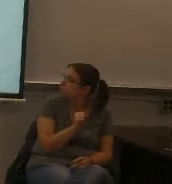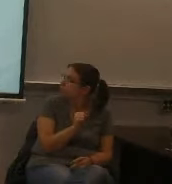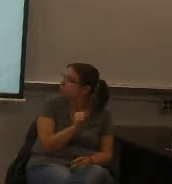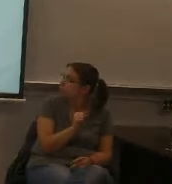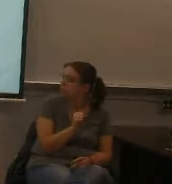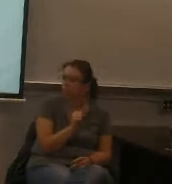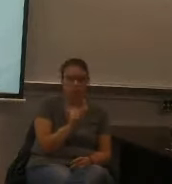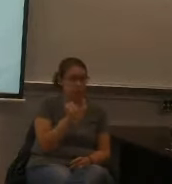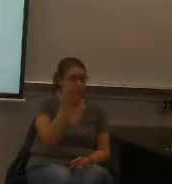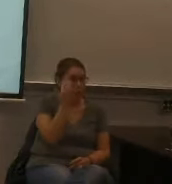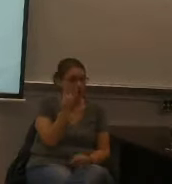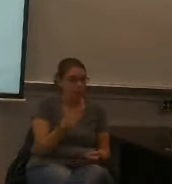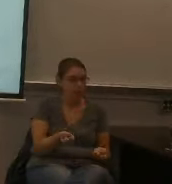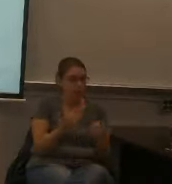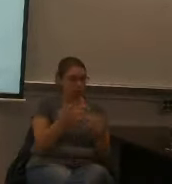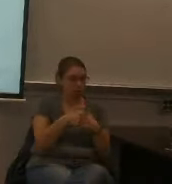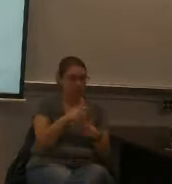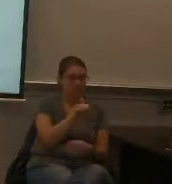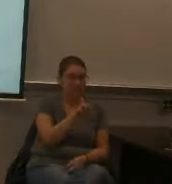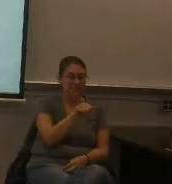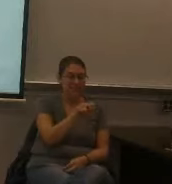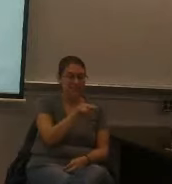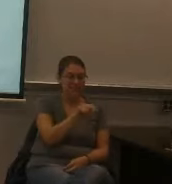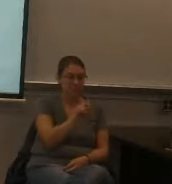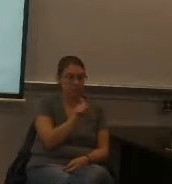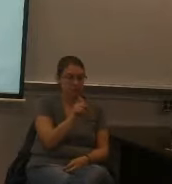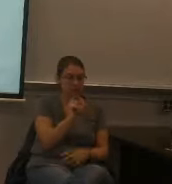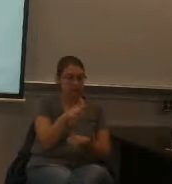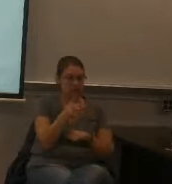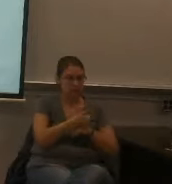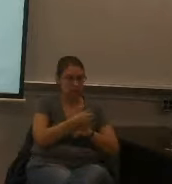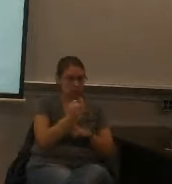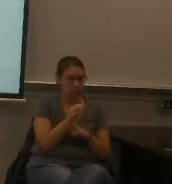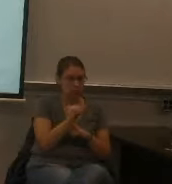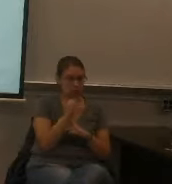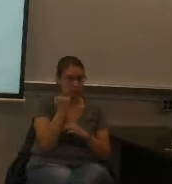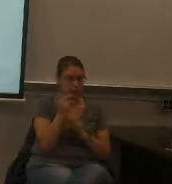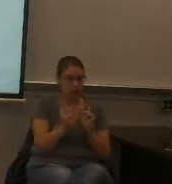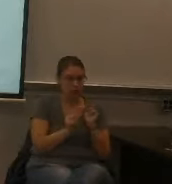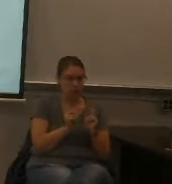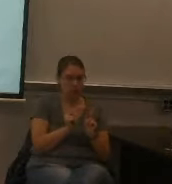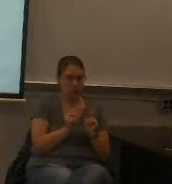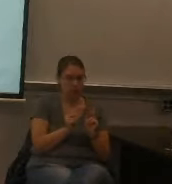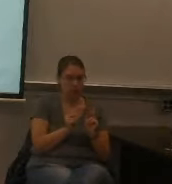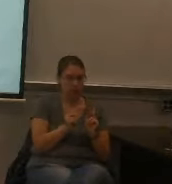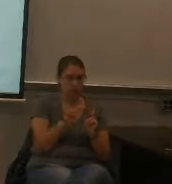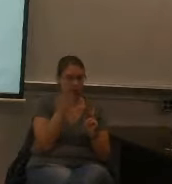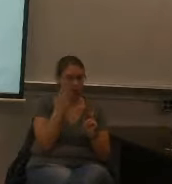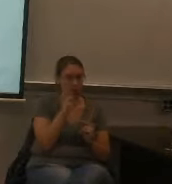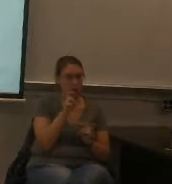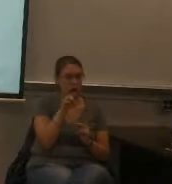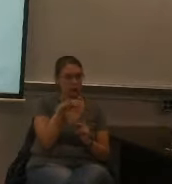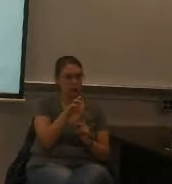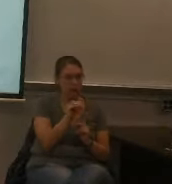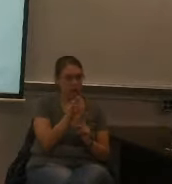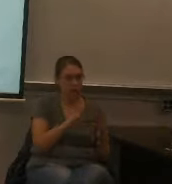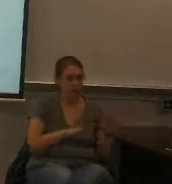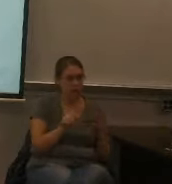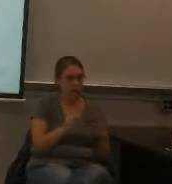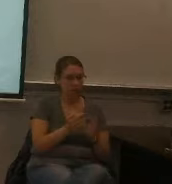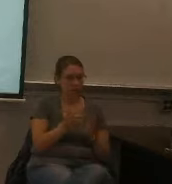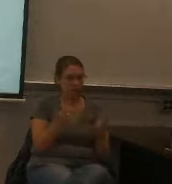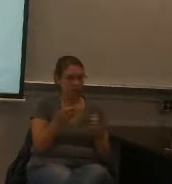times seasons are set, so if people know the reproductive biology of many